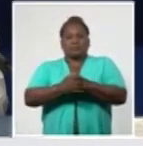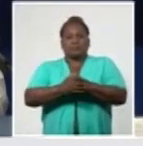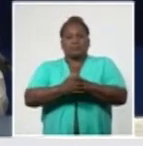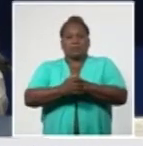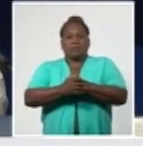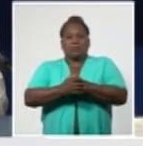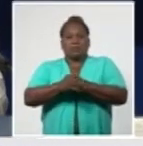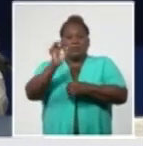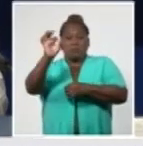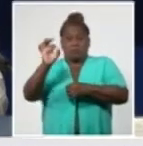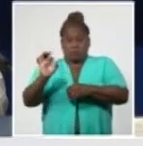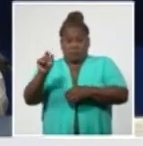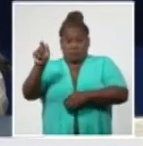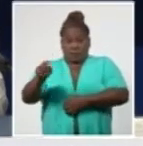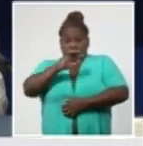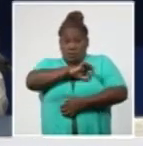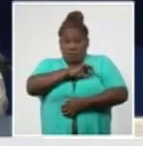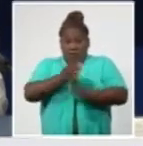They